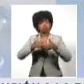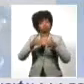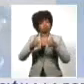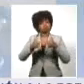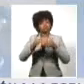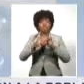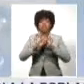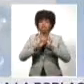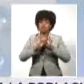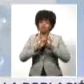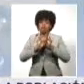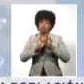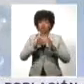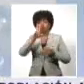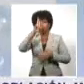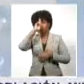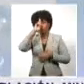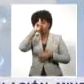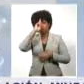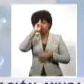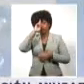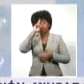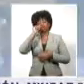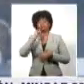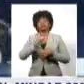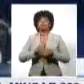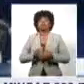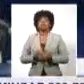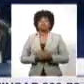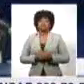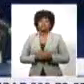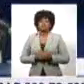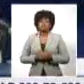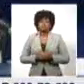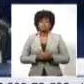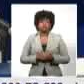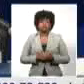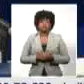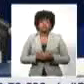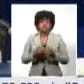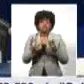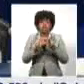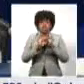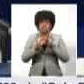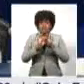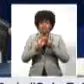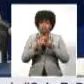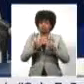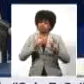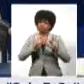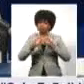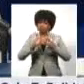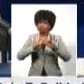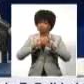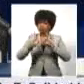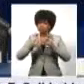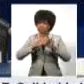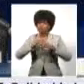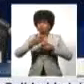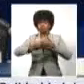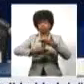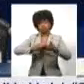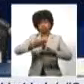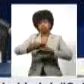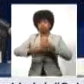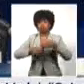Turning now to the international situation, despite the lapse of time in which the pandemic has been spreading,